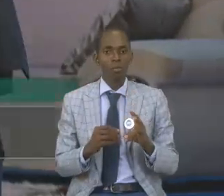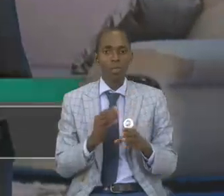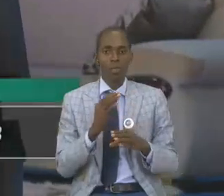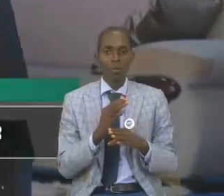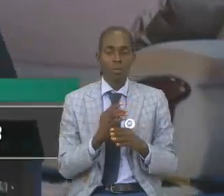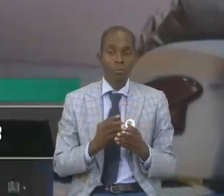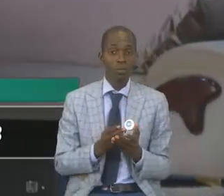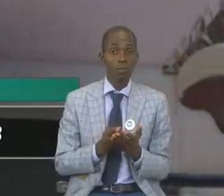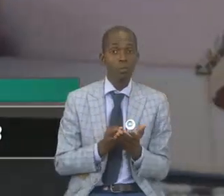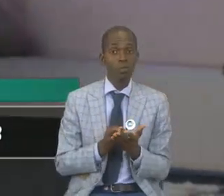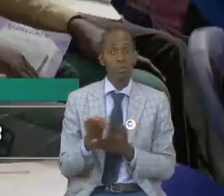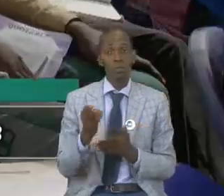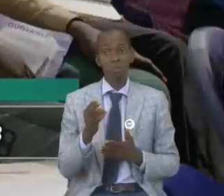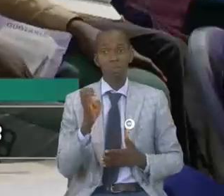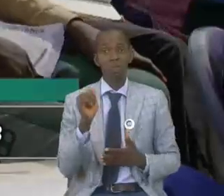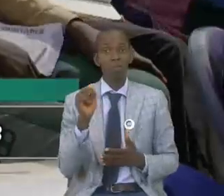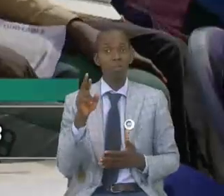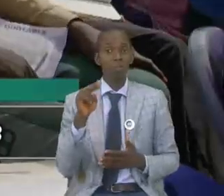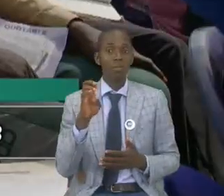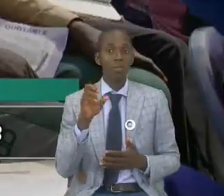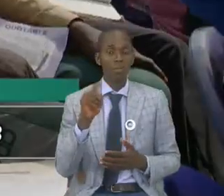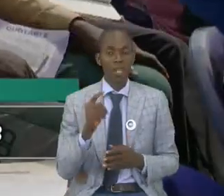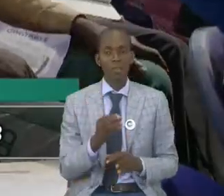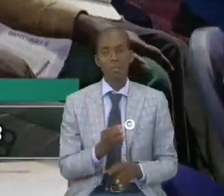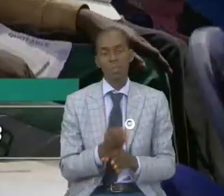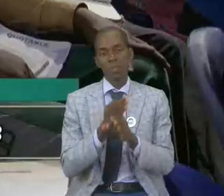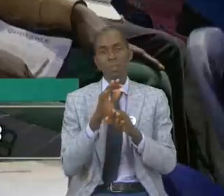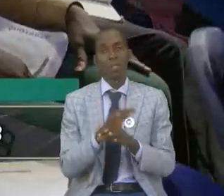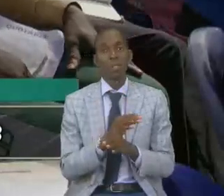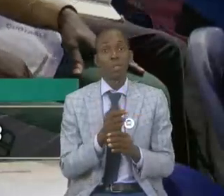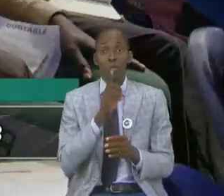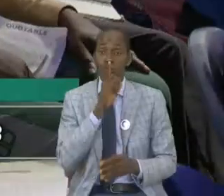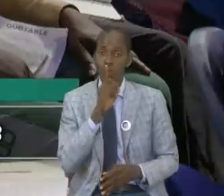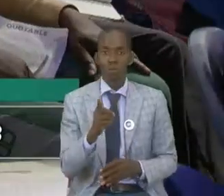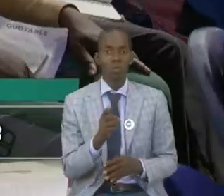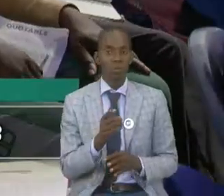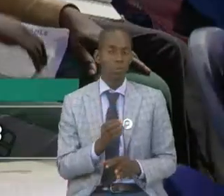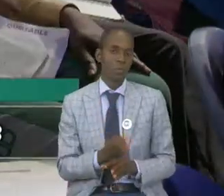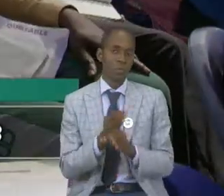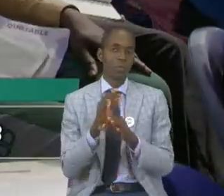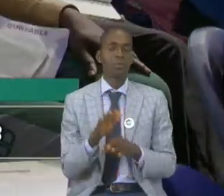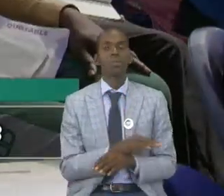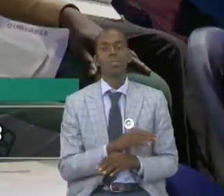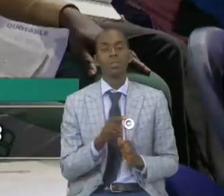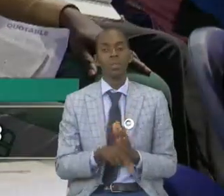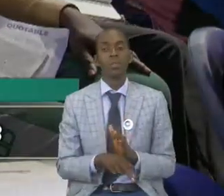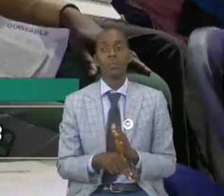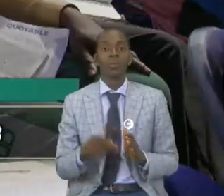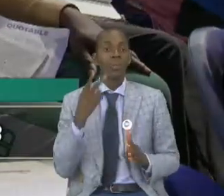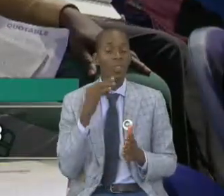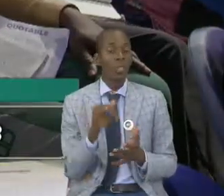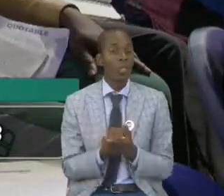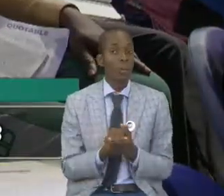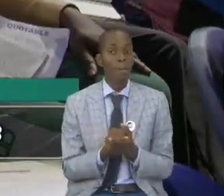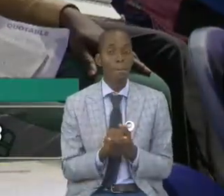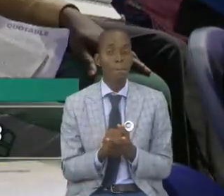Earnest faithfulness. He read the writing on the wall. He didn't kind of modify the meaning.